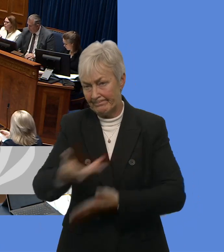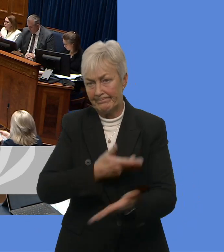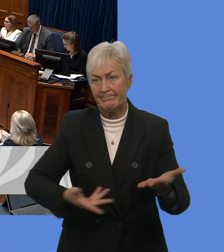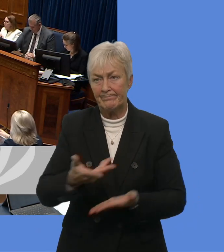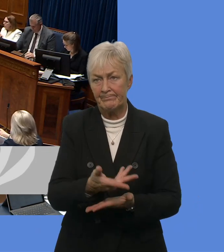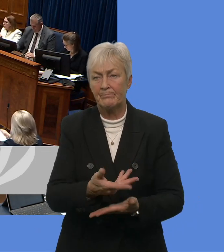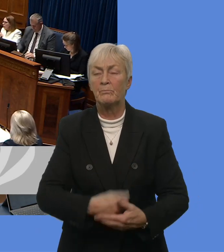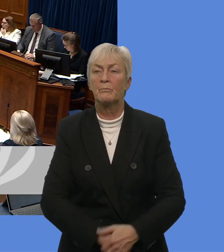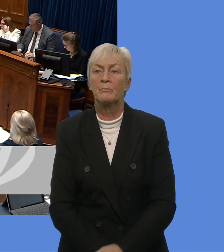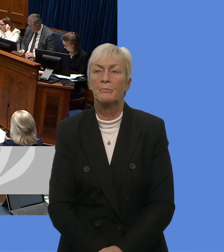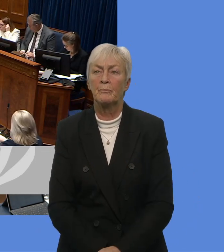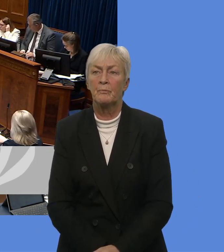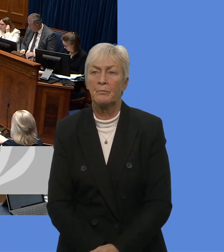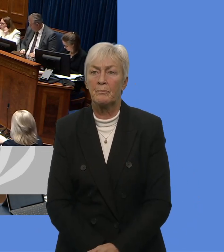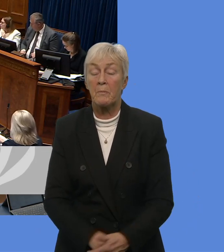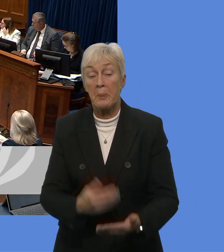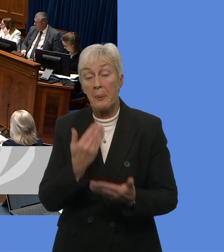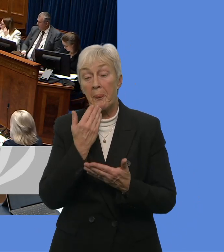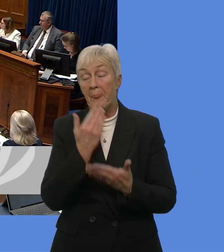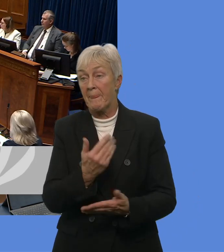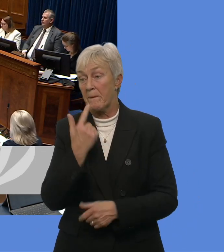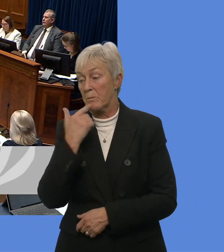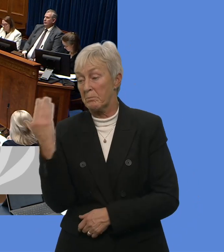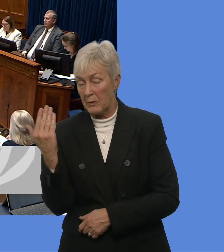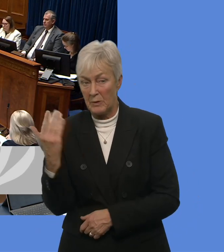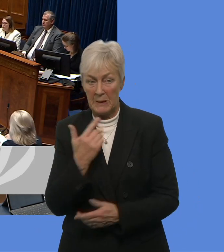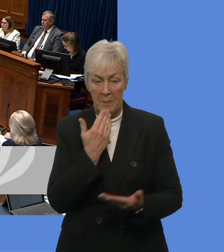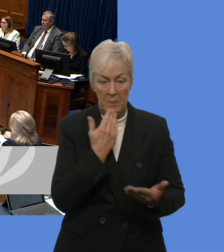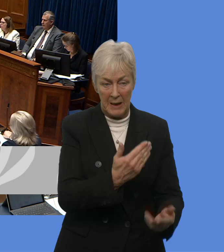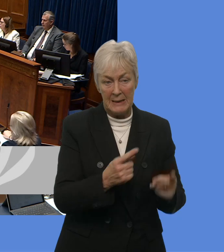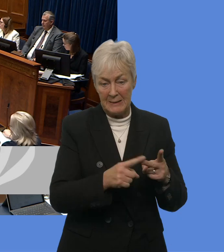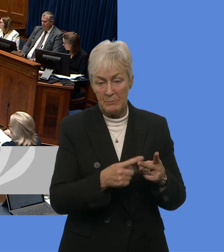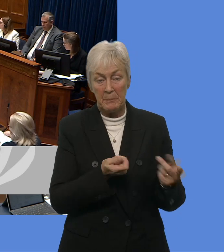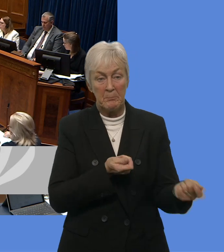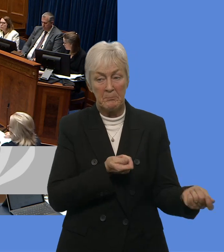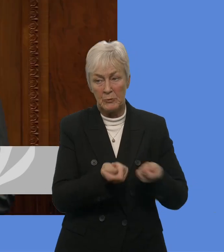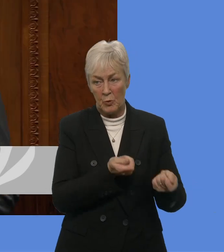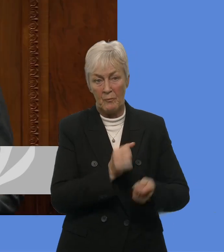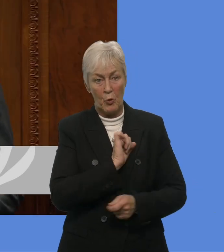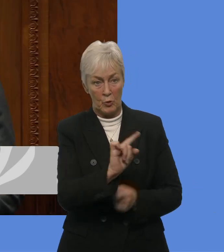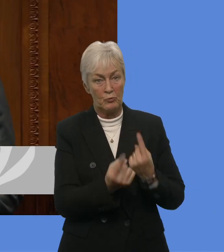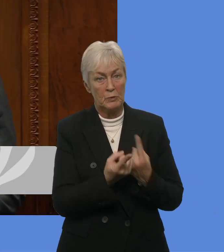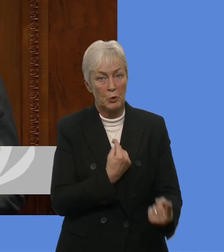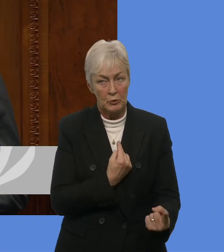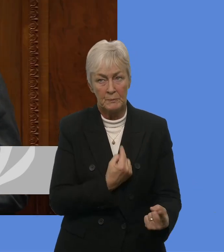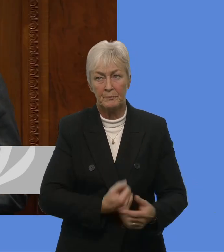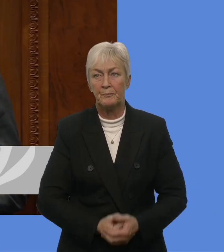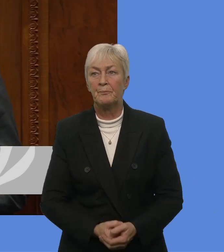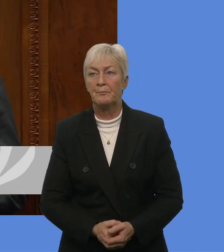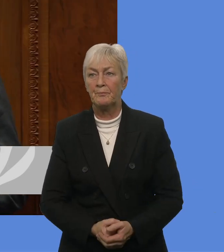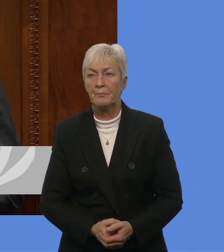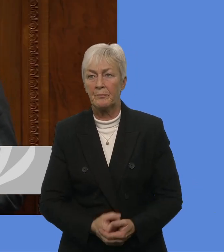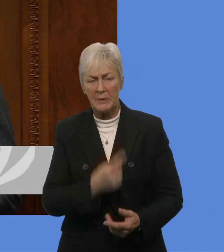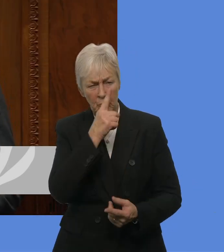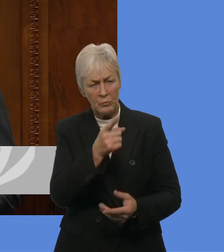Kearney. Thank you, Mr. Speaker, and I thank the Deputy First Minister for that answer. You confirm for